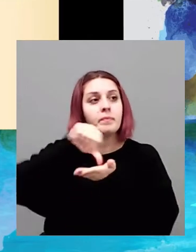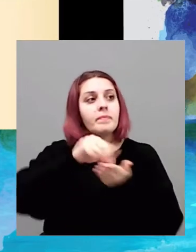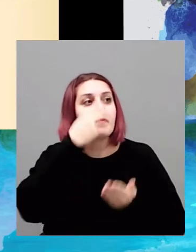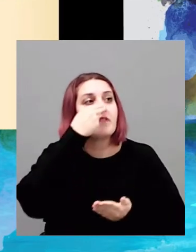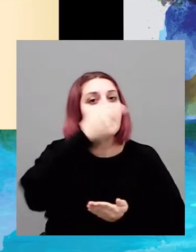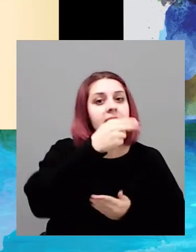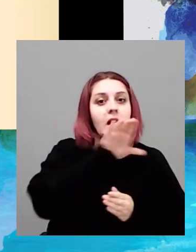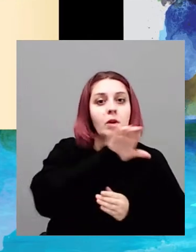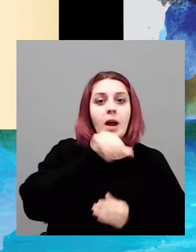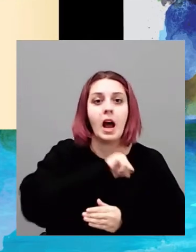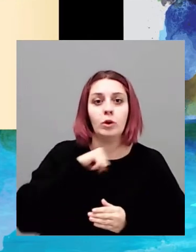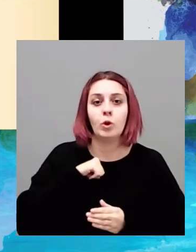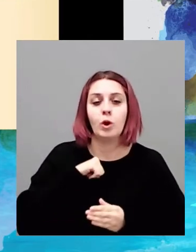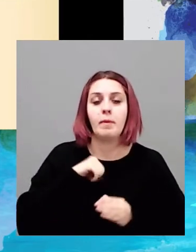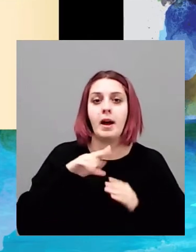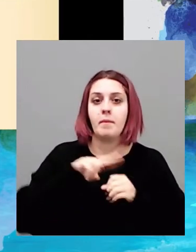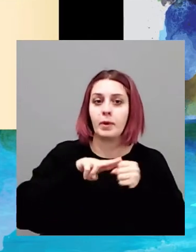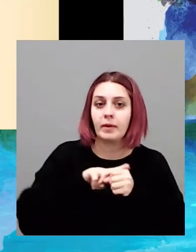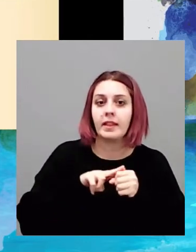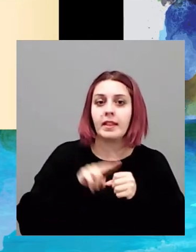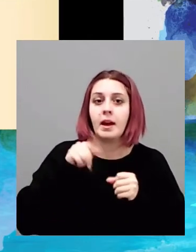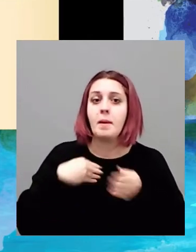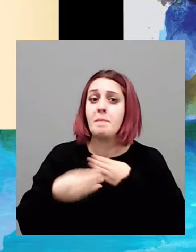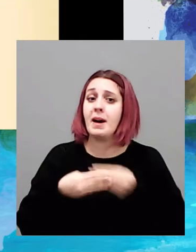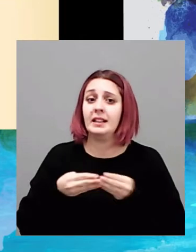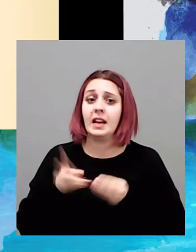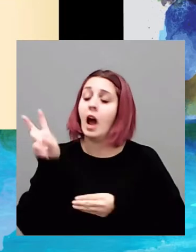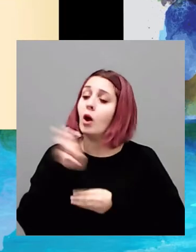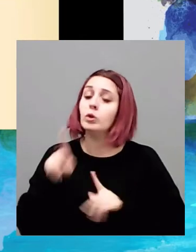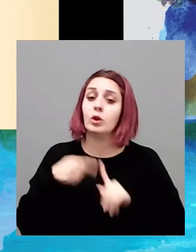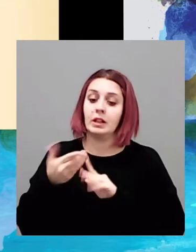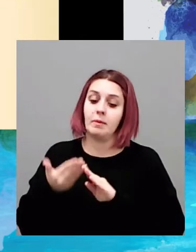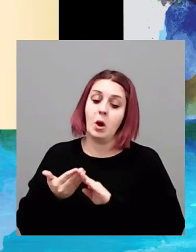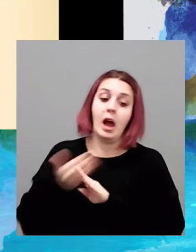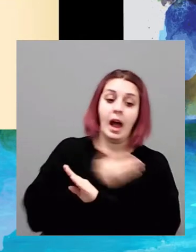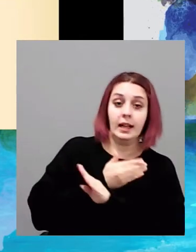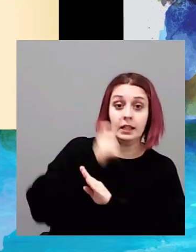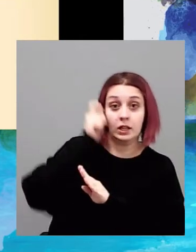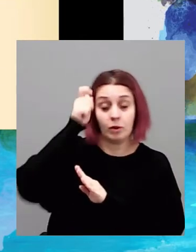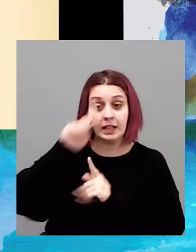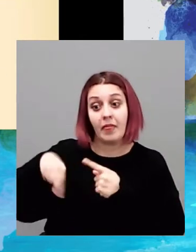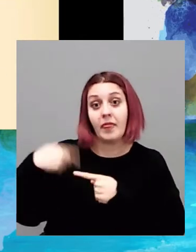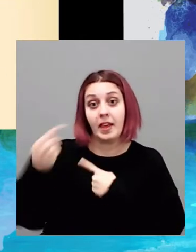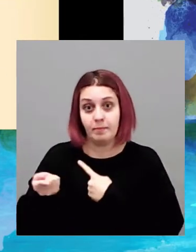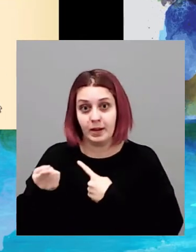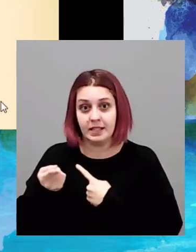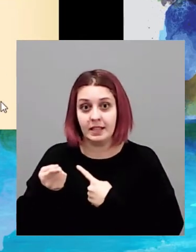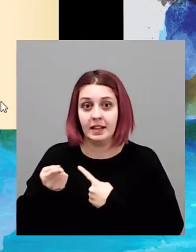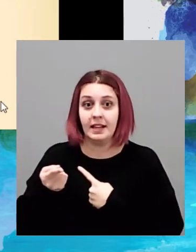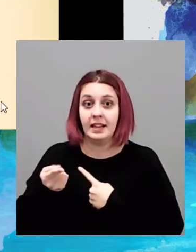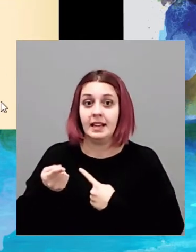They also do travel visits, tour visits around the city and a